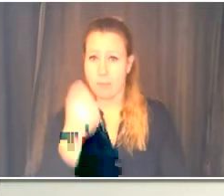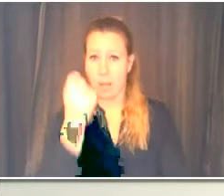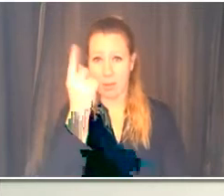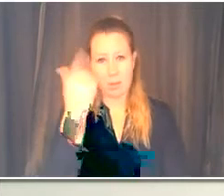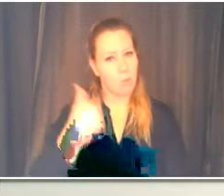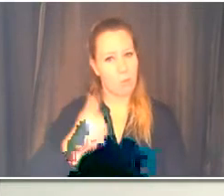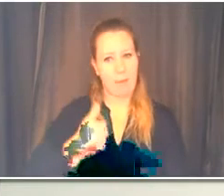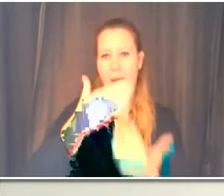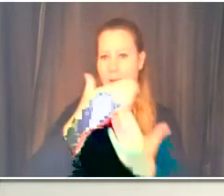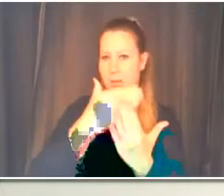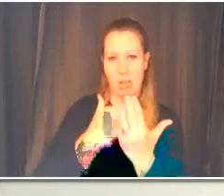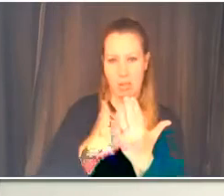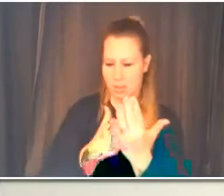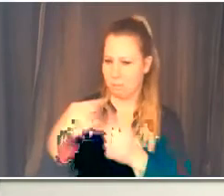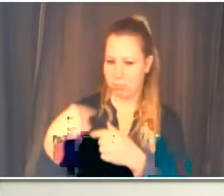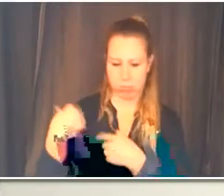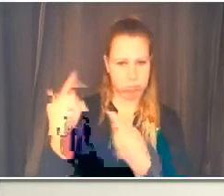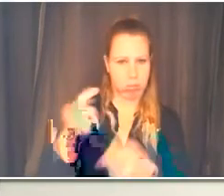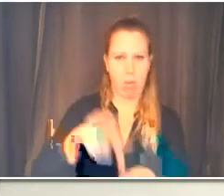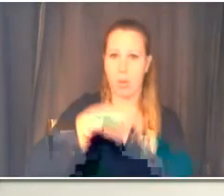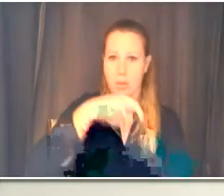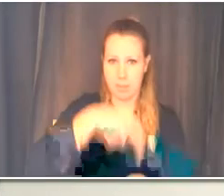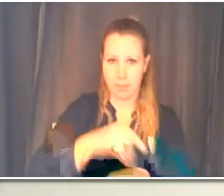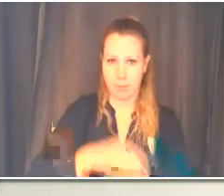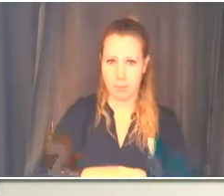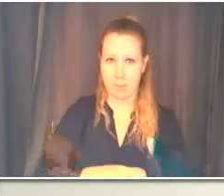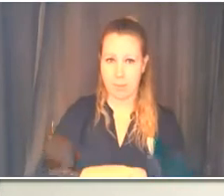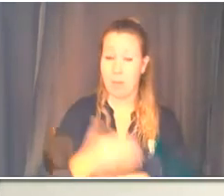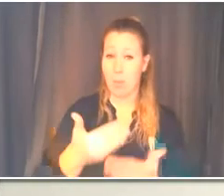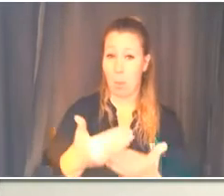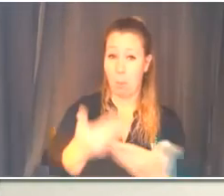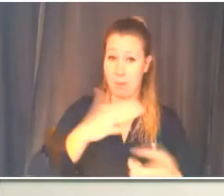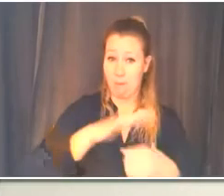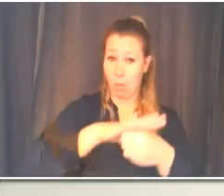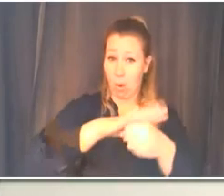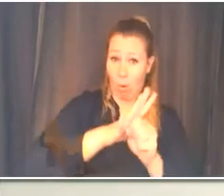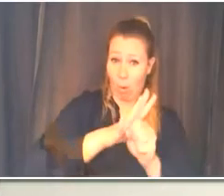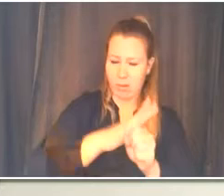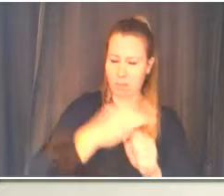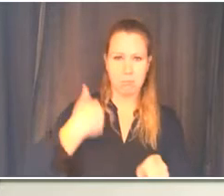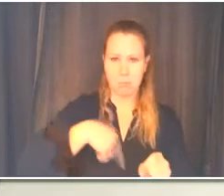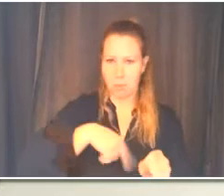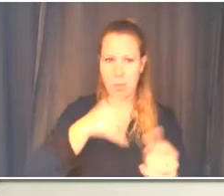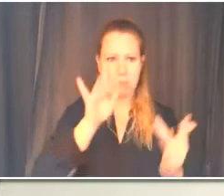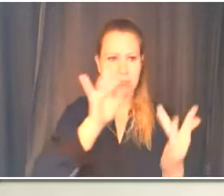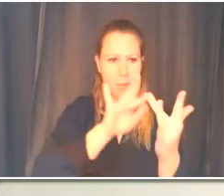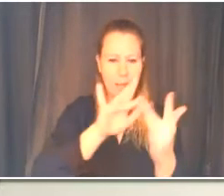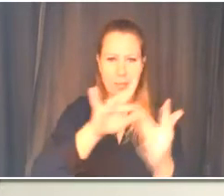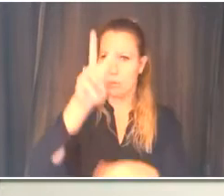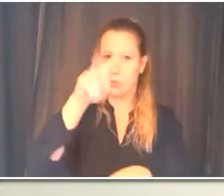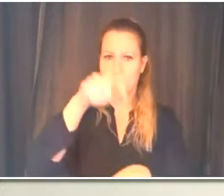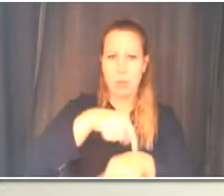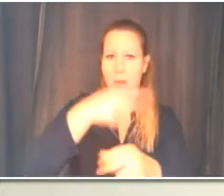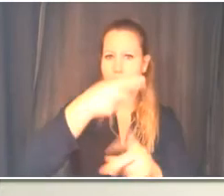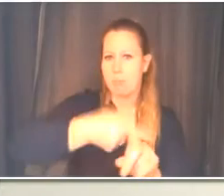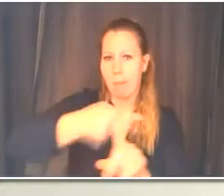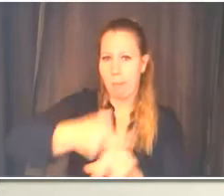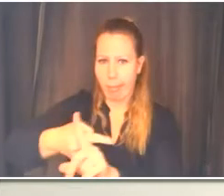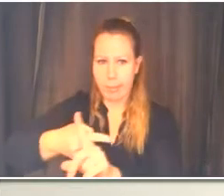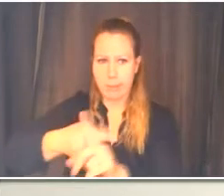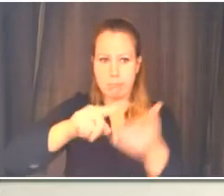arrests down more than 43% uh than criminal complaints which are down 25%